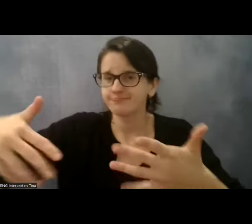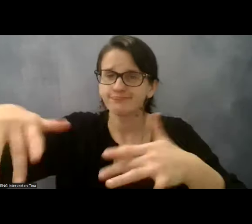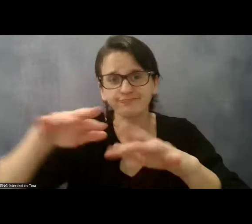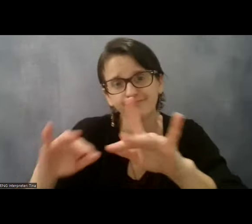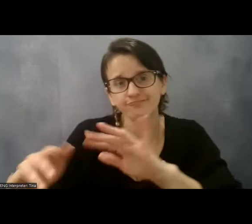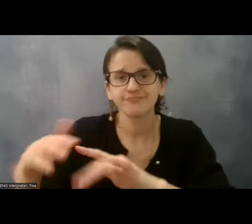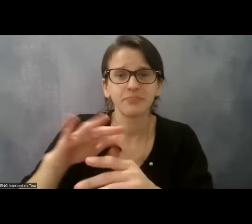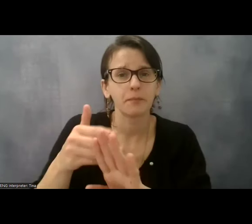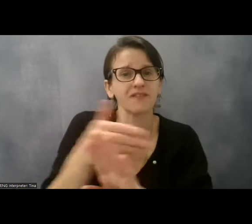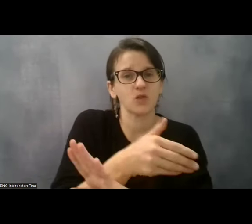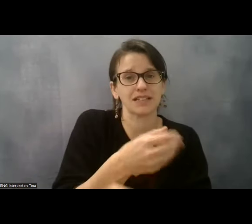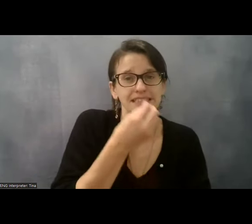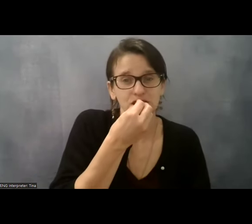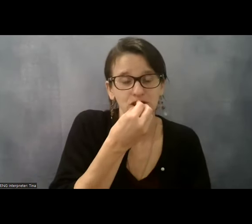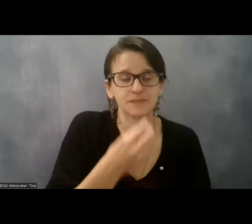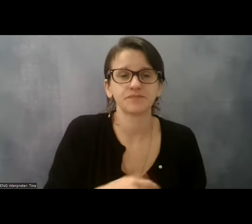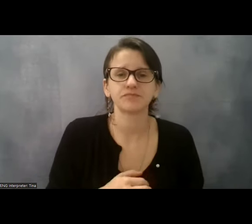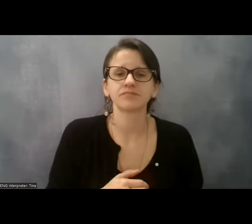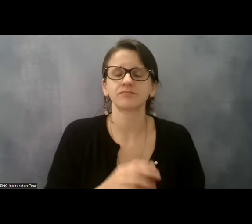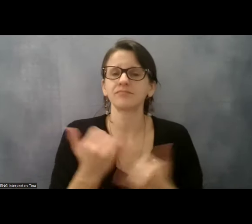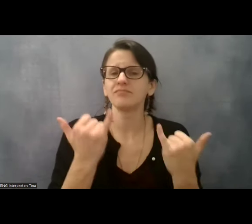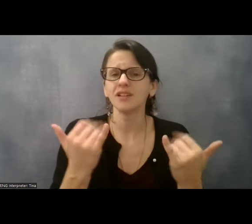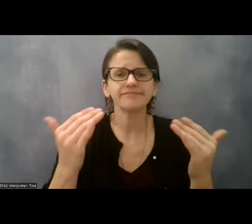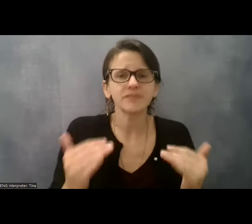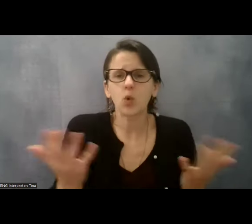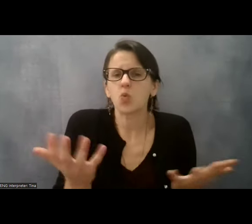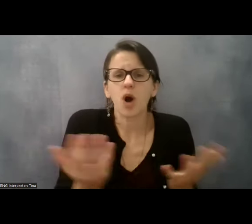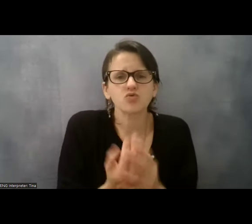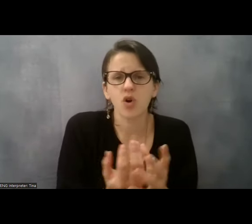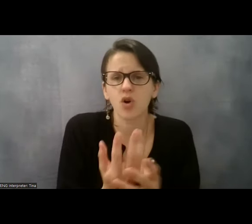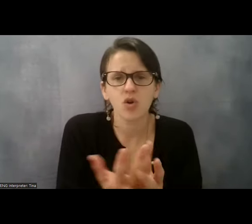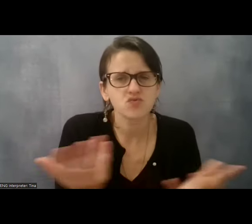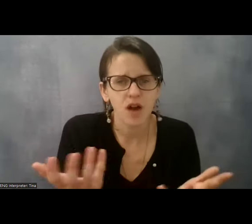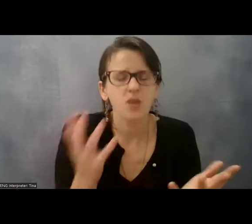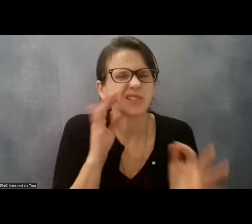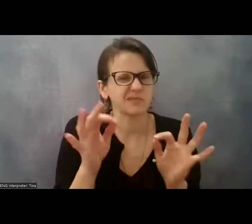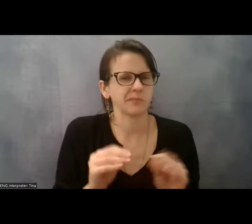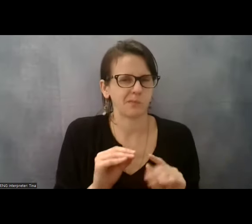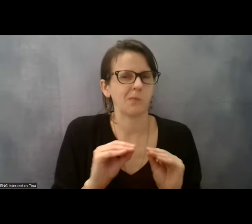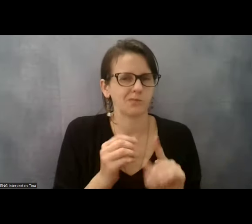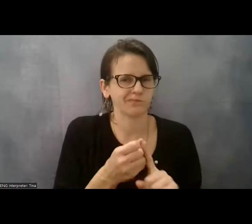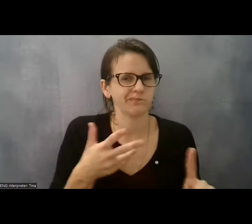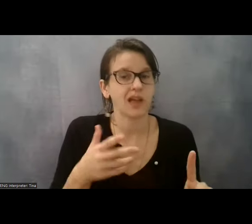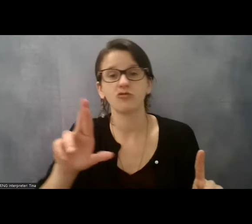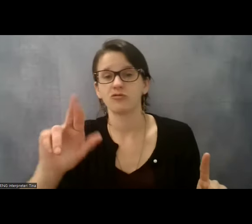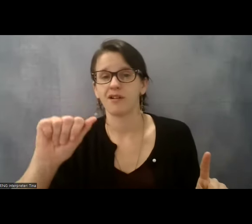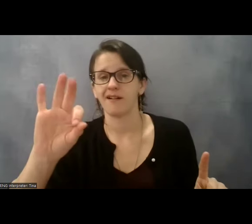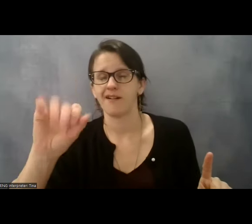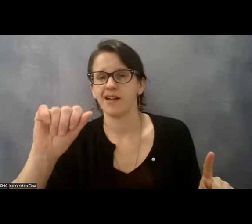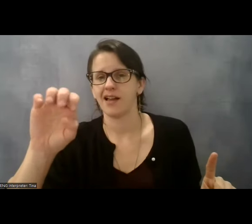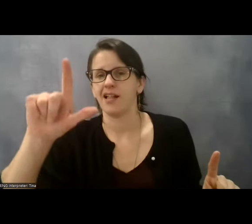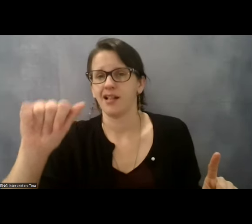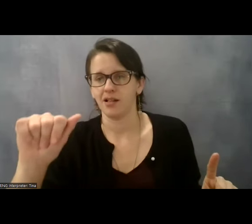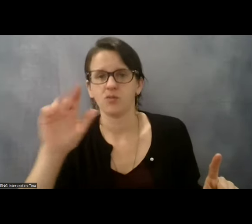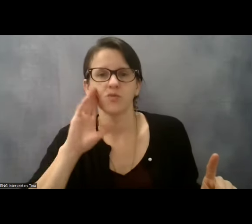sweet. Okay, so what are you going to grow? Let's talk about that for a minute. We'll get into that a little bit more. And Rafaela is going to talk with us a